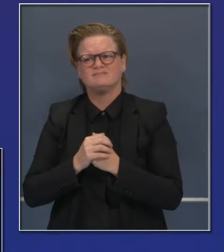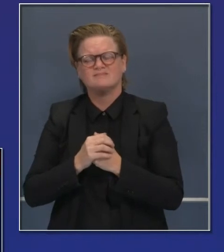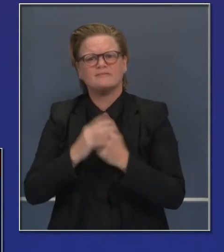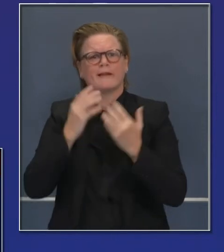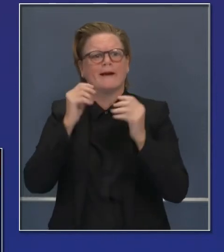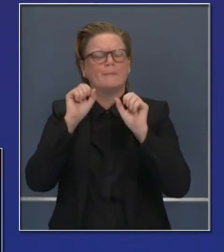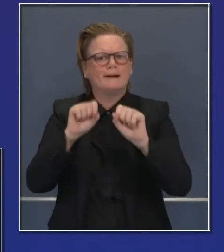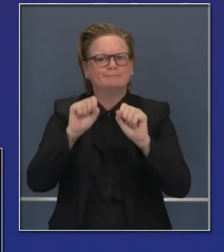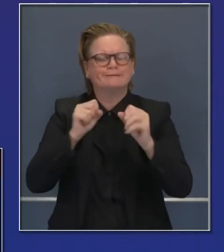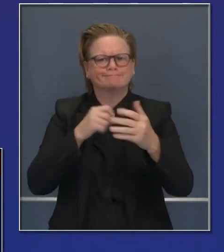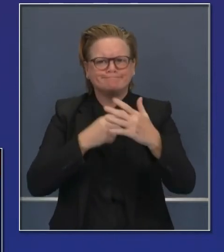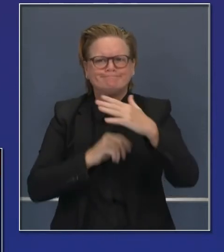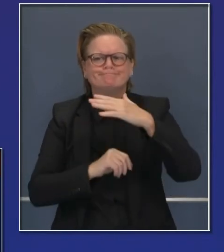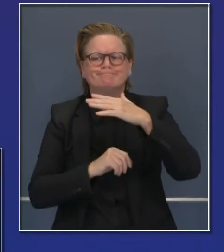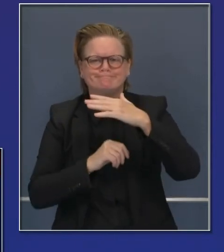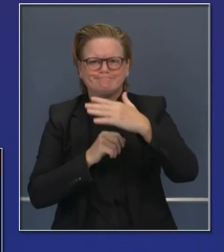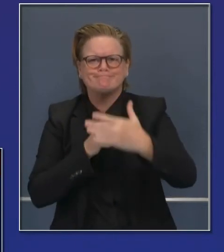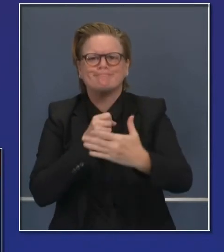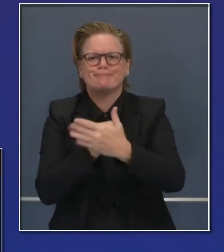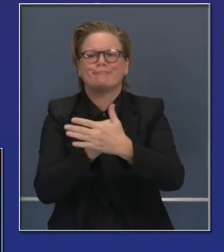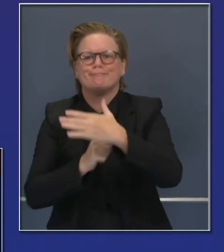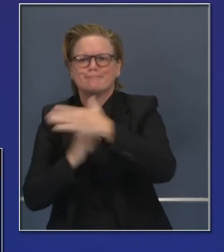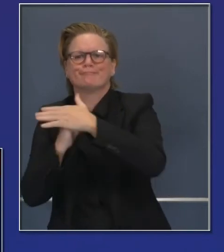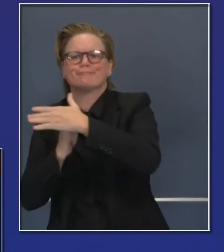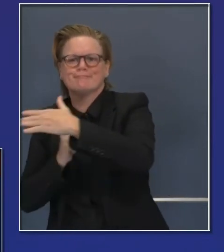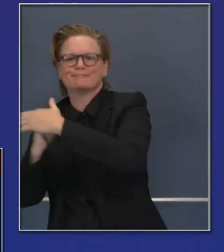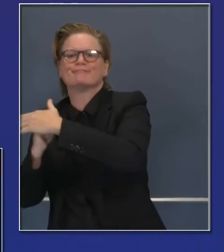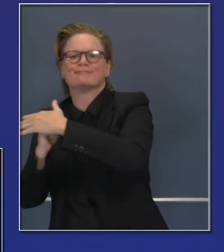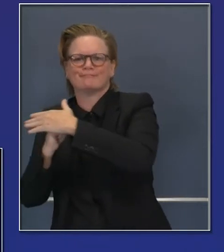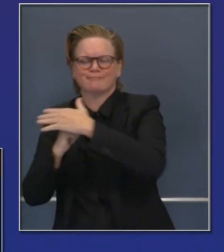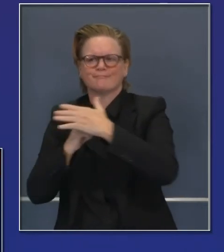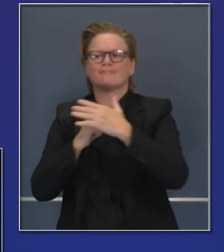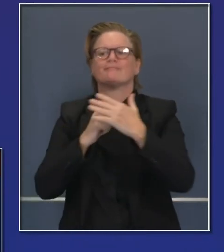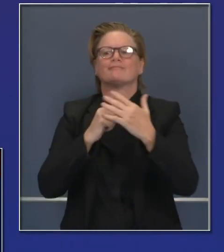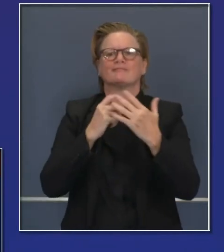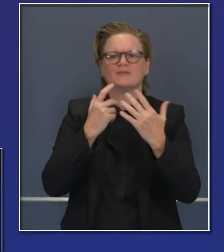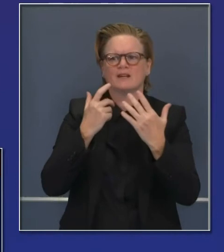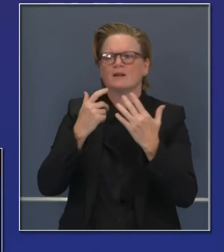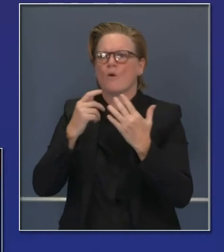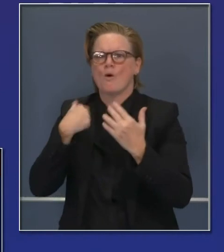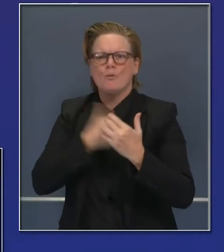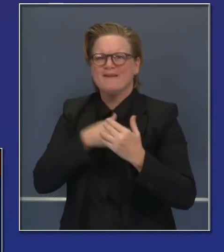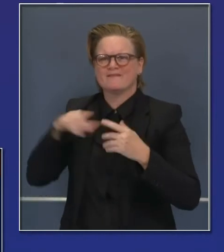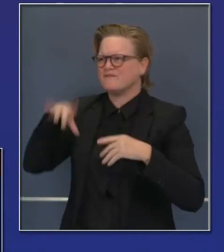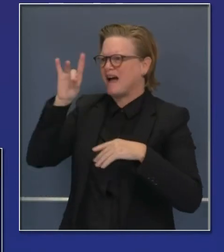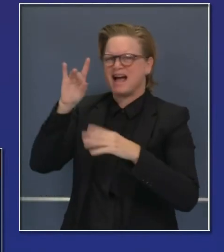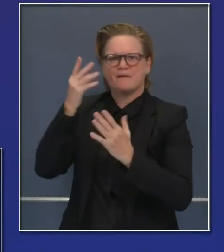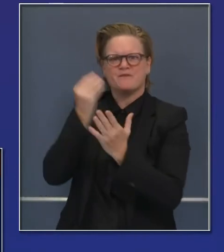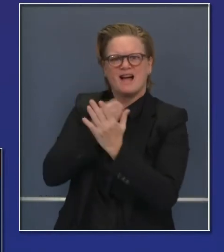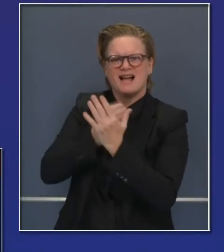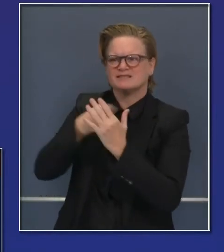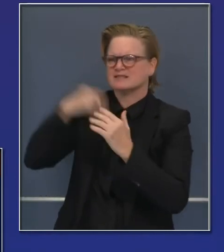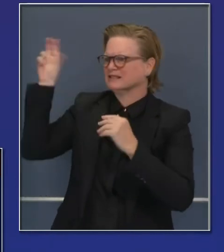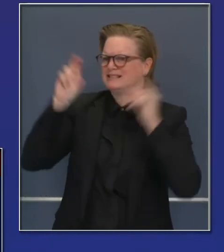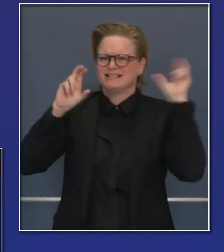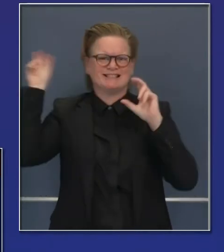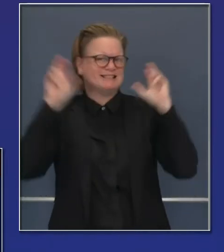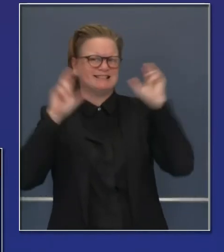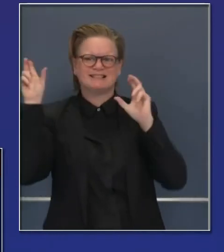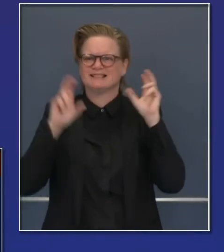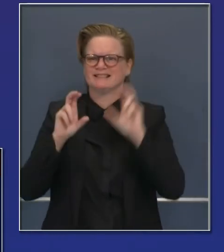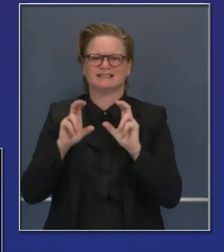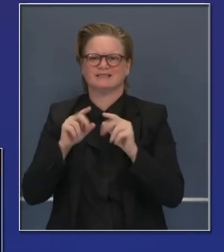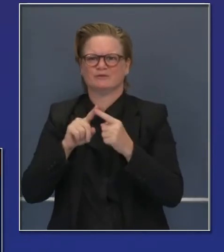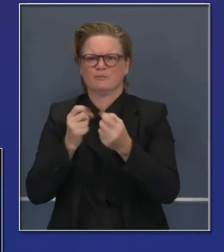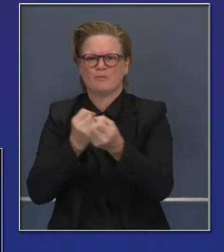to do to secure more support, more revenue, and provide for not only your business, but your family and your